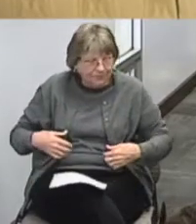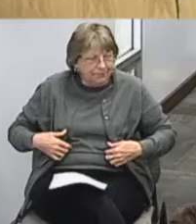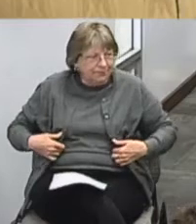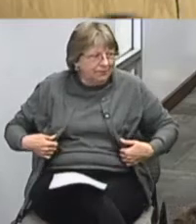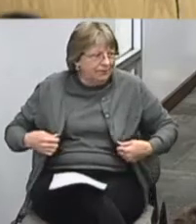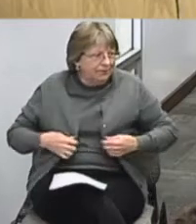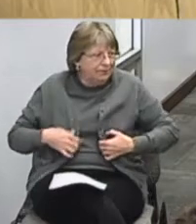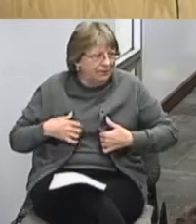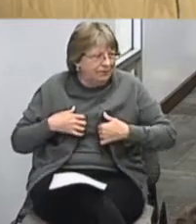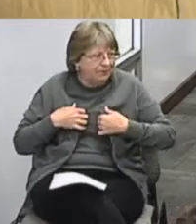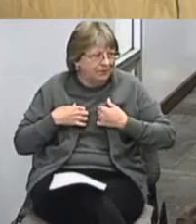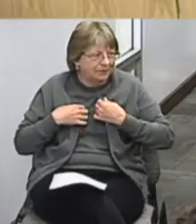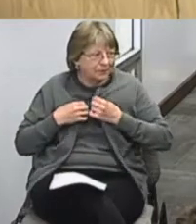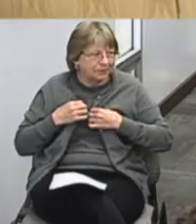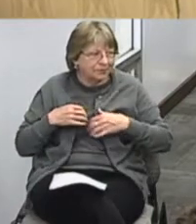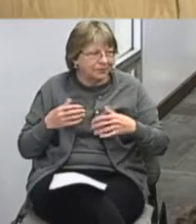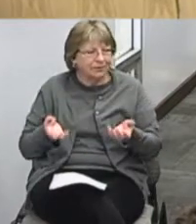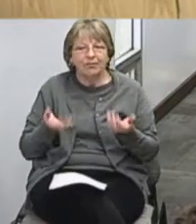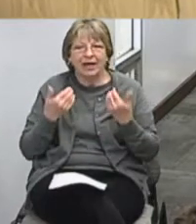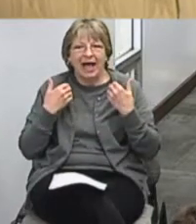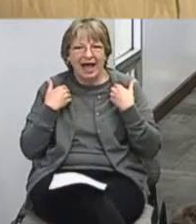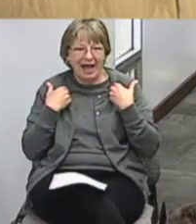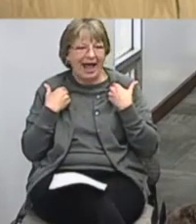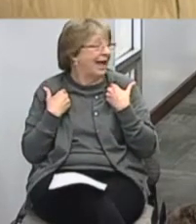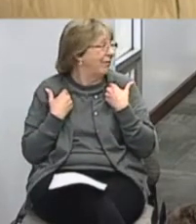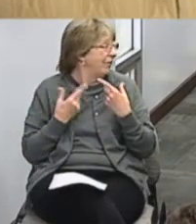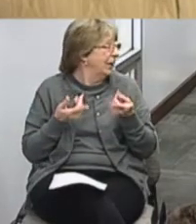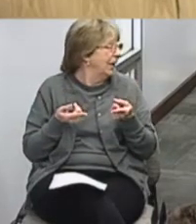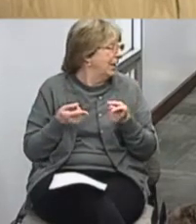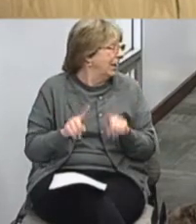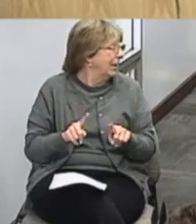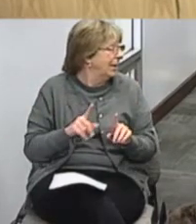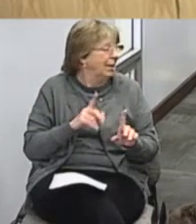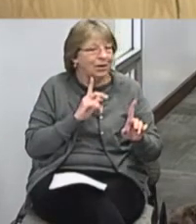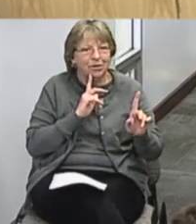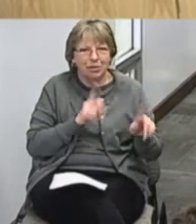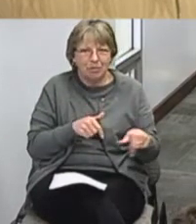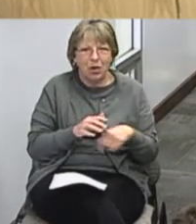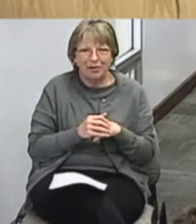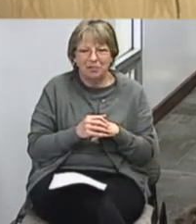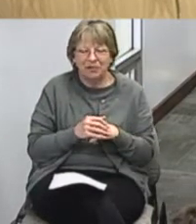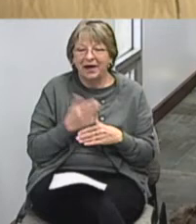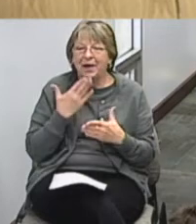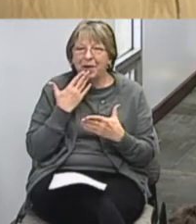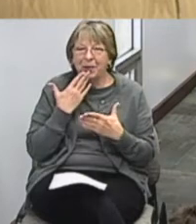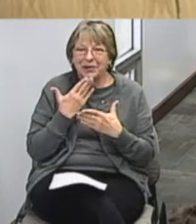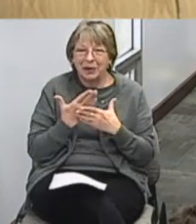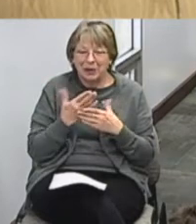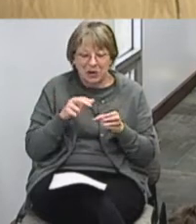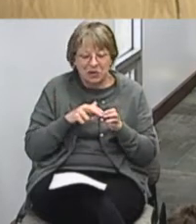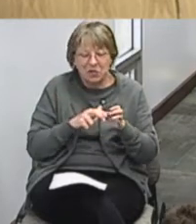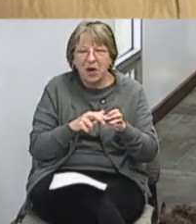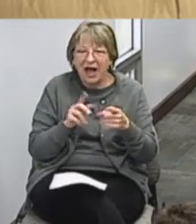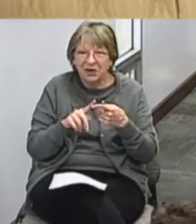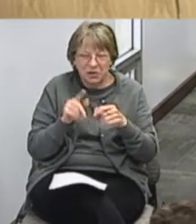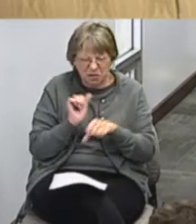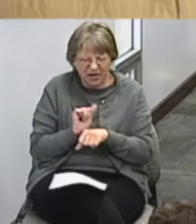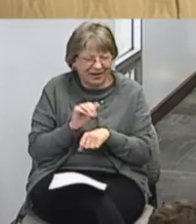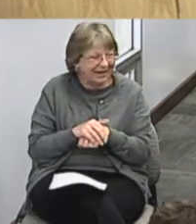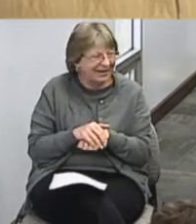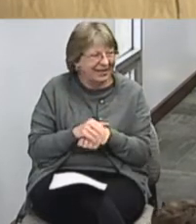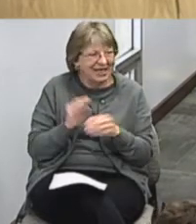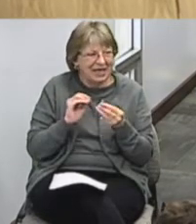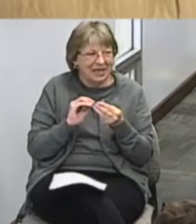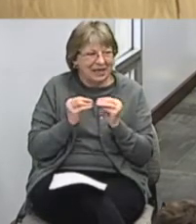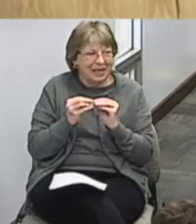Yeah, I have no incidents to report this morning, though. It was a nice, fun ride in. Very good. Next item, if you would, please. Item